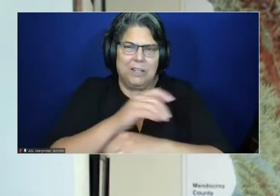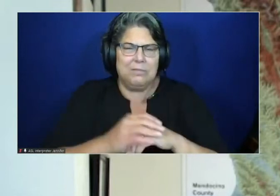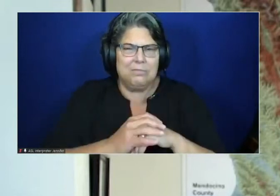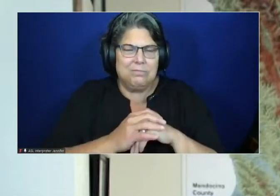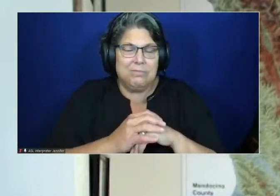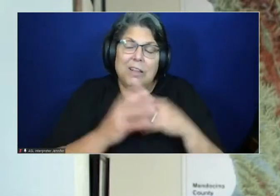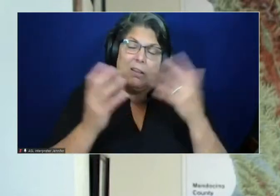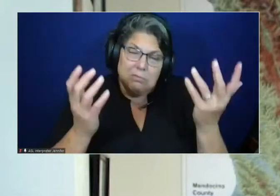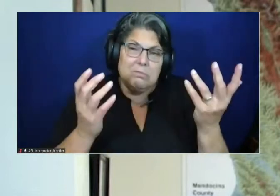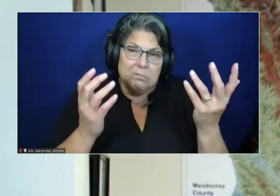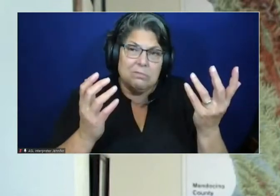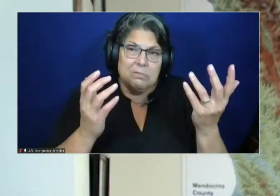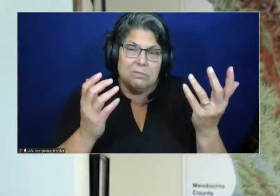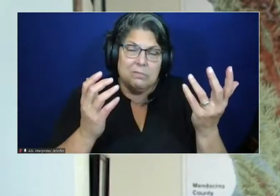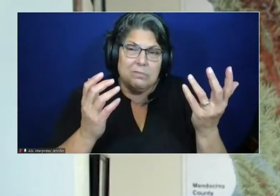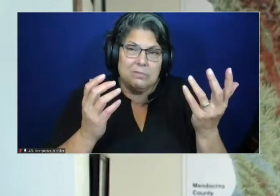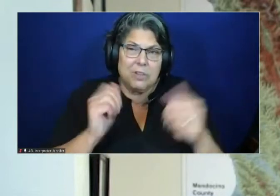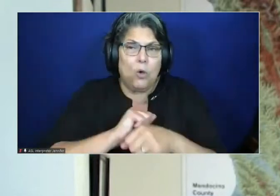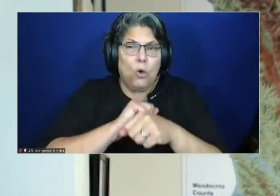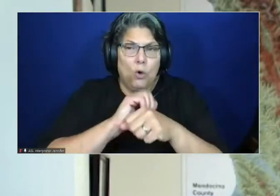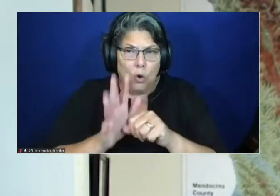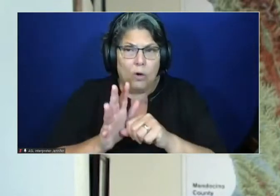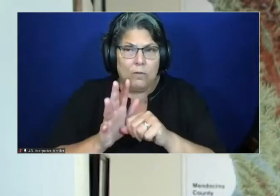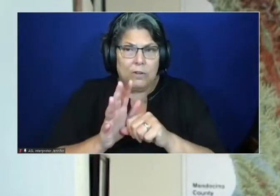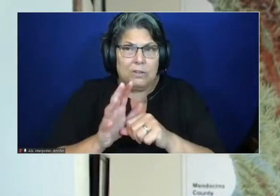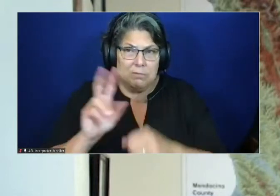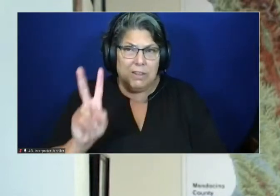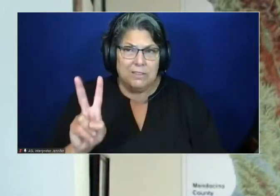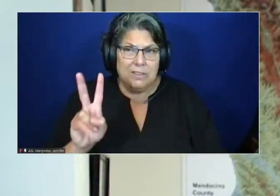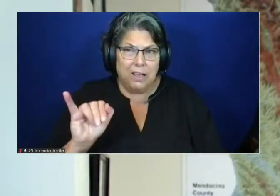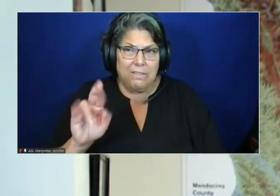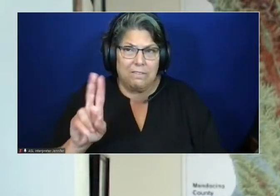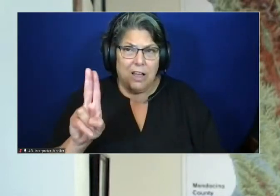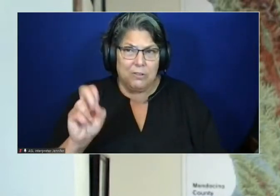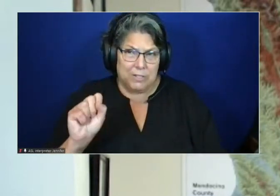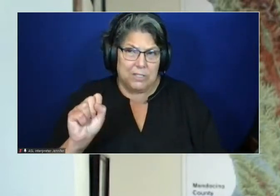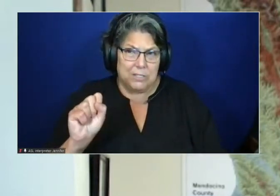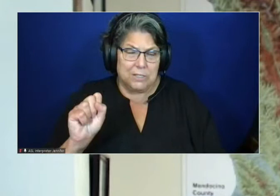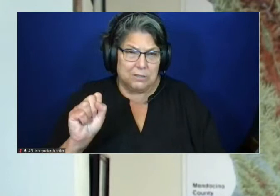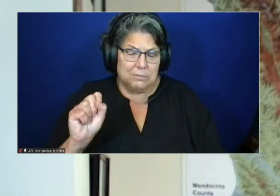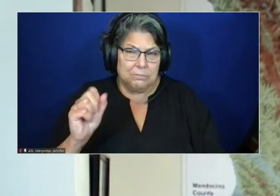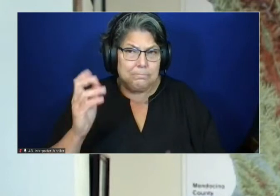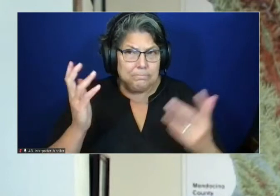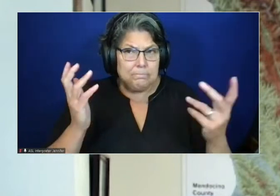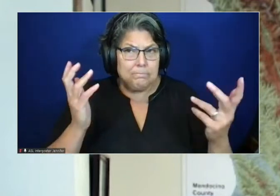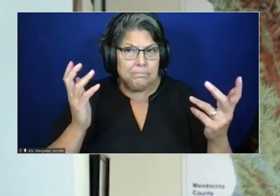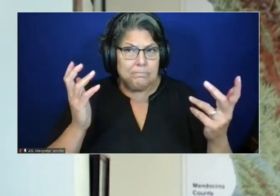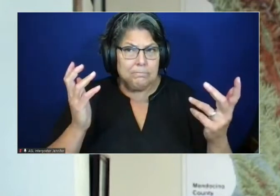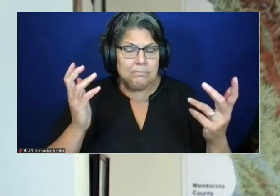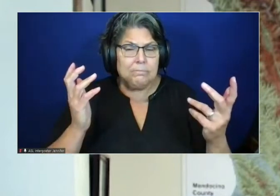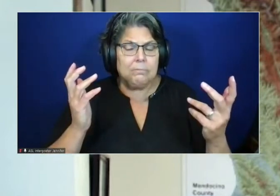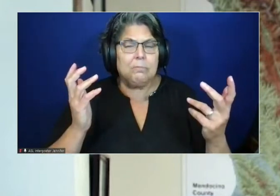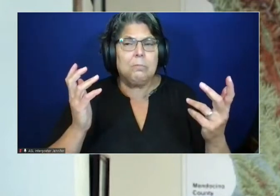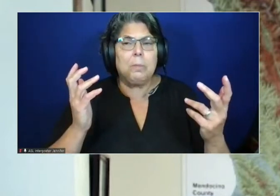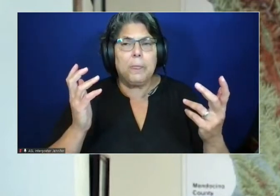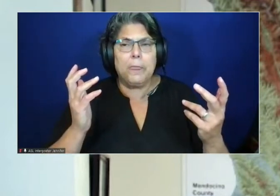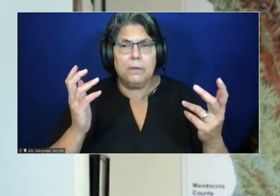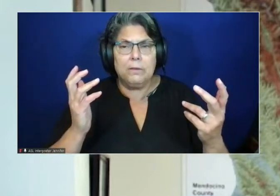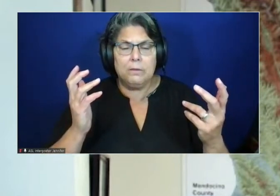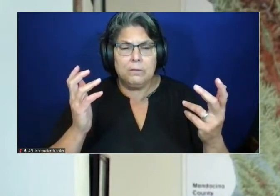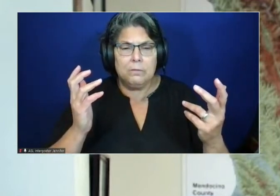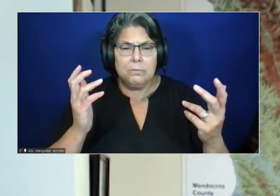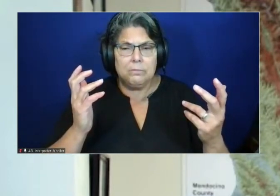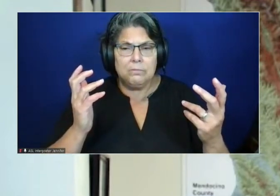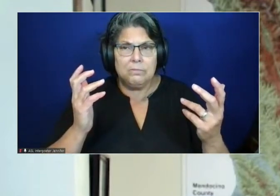usual. COVID is a virus, and so the types